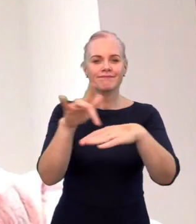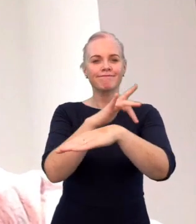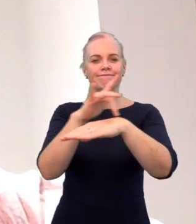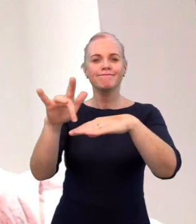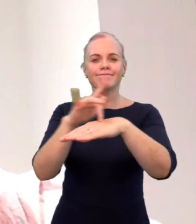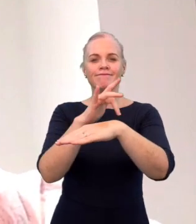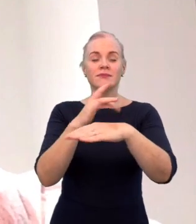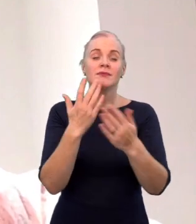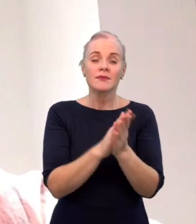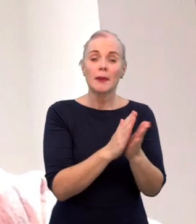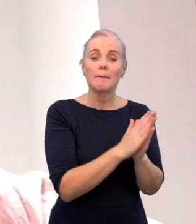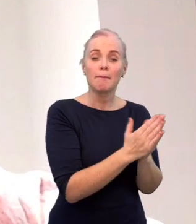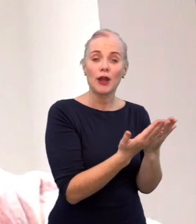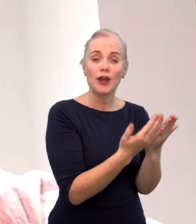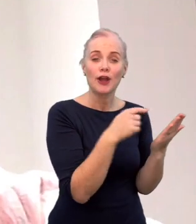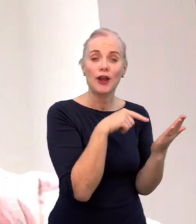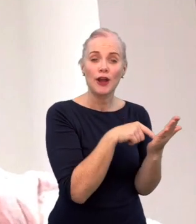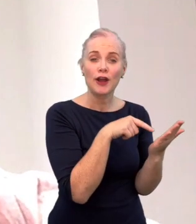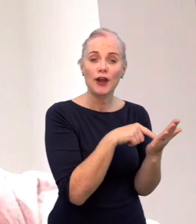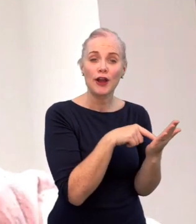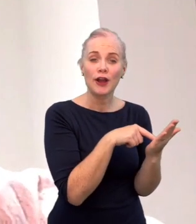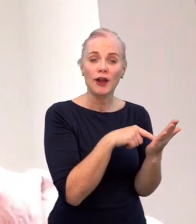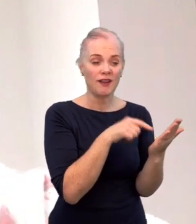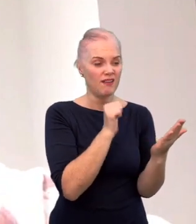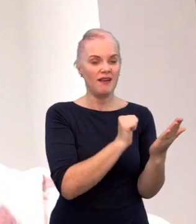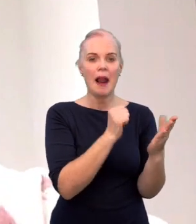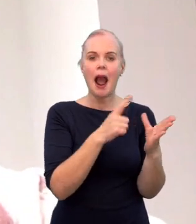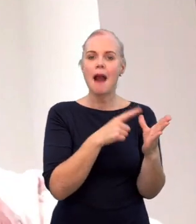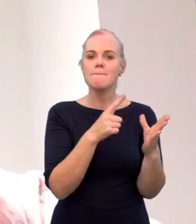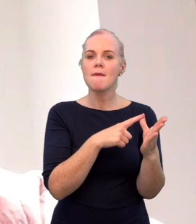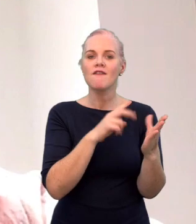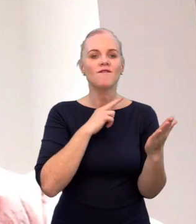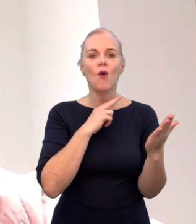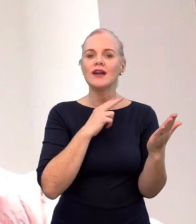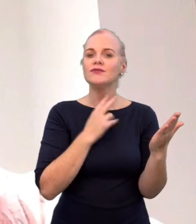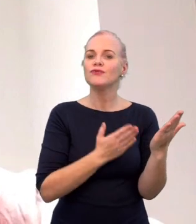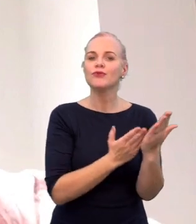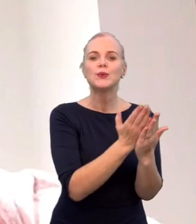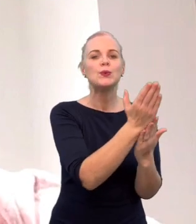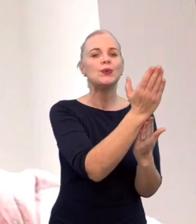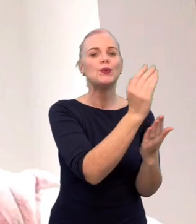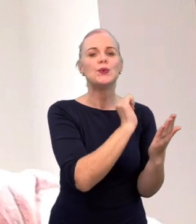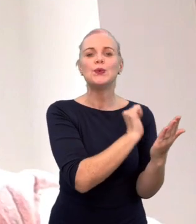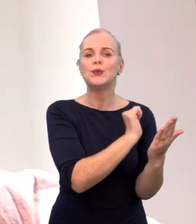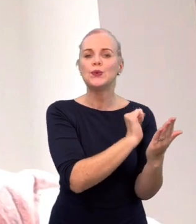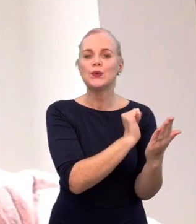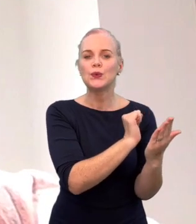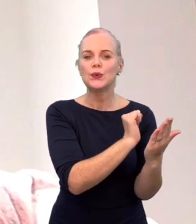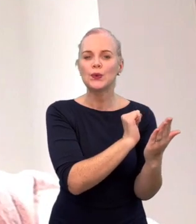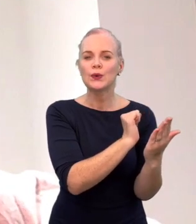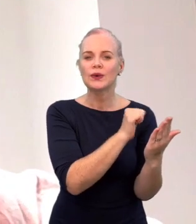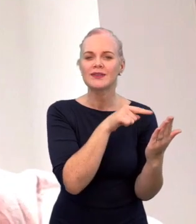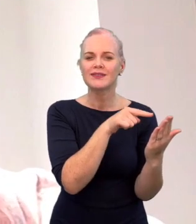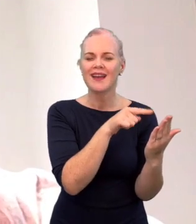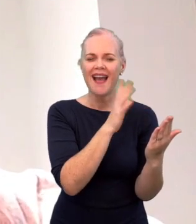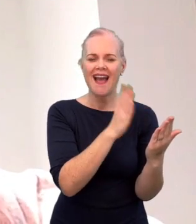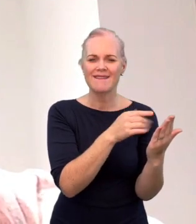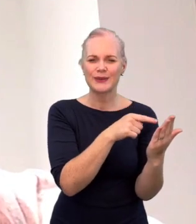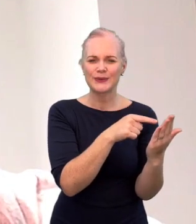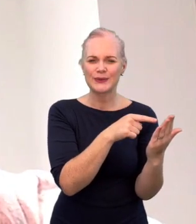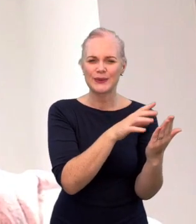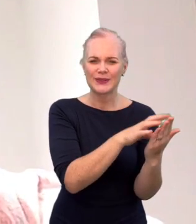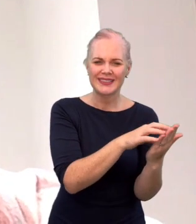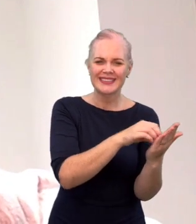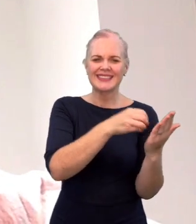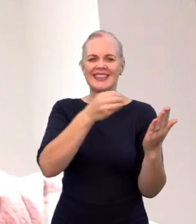that's a full ensemble piece, because obviously the book is like, well, it's just Amber's voice all the way through. So how do